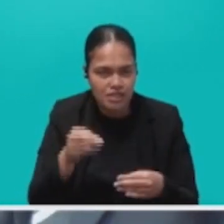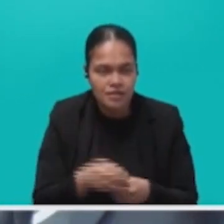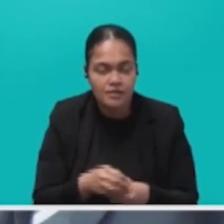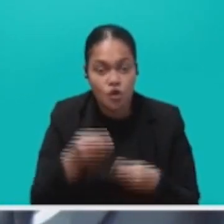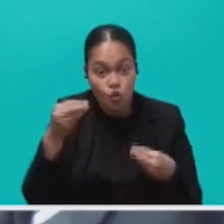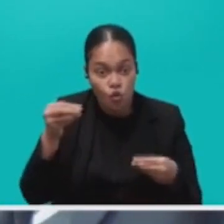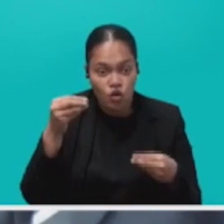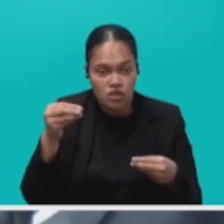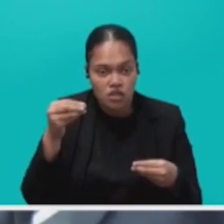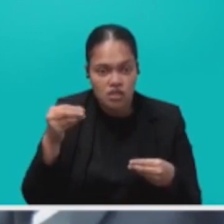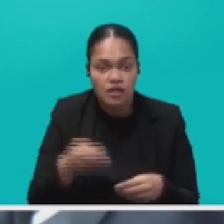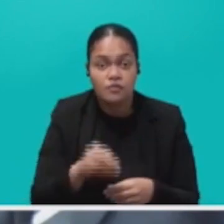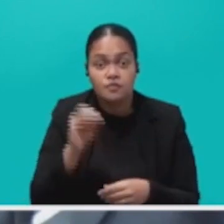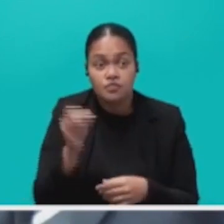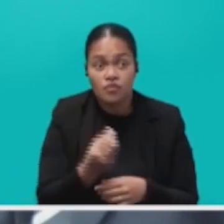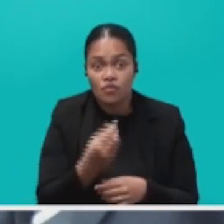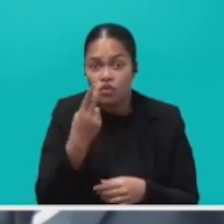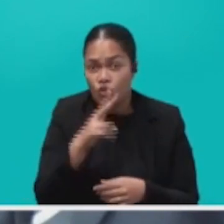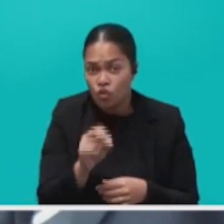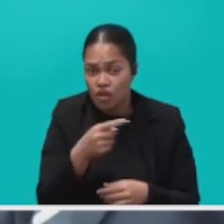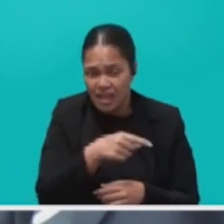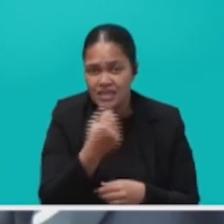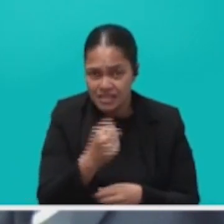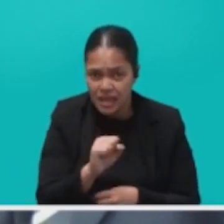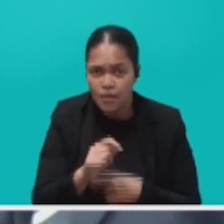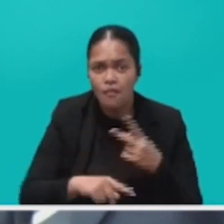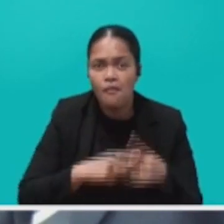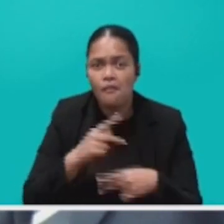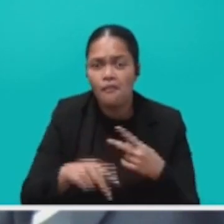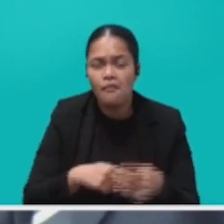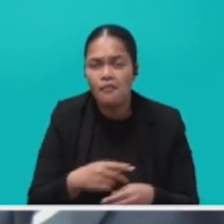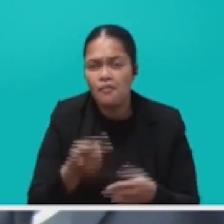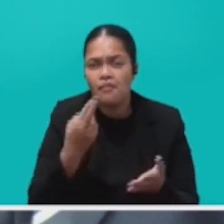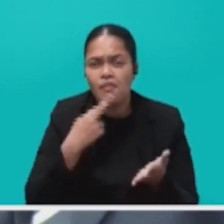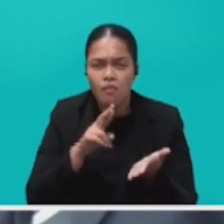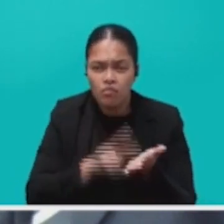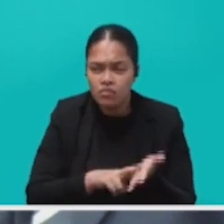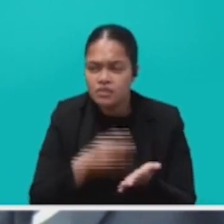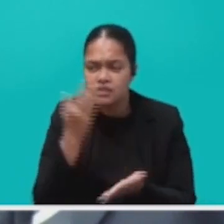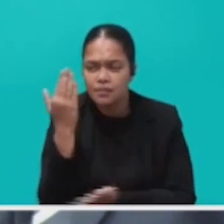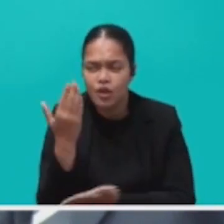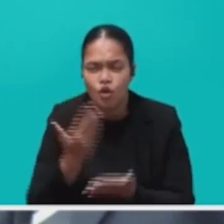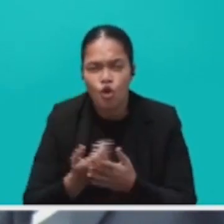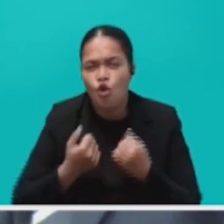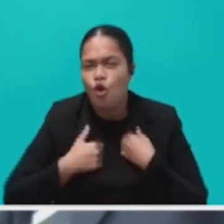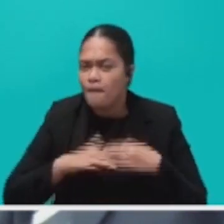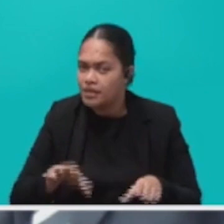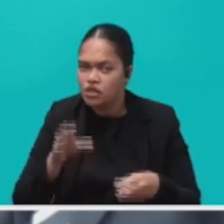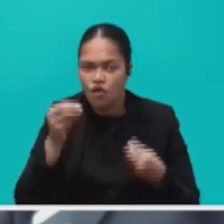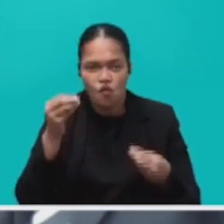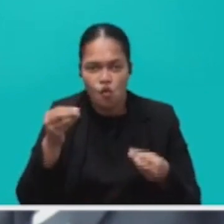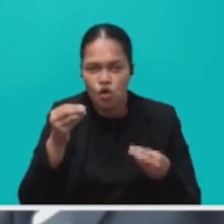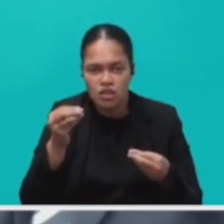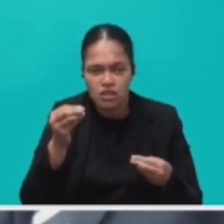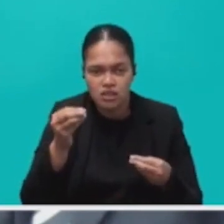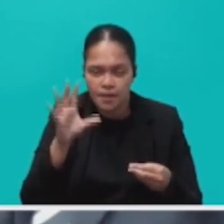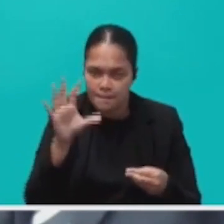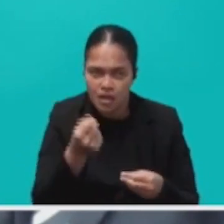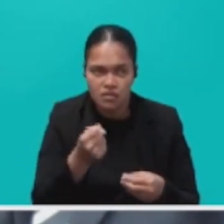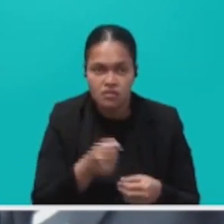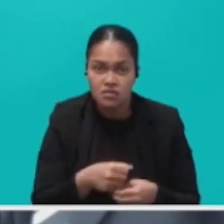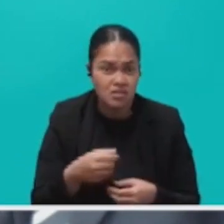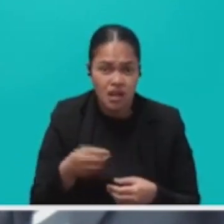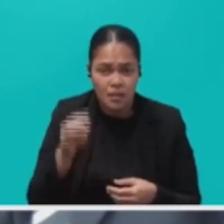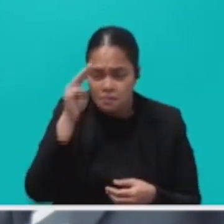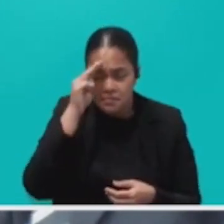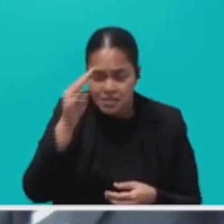2021-2022 said, this is in progress. The completion of the report is dependent on the completion of the audit. Mr.